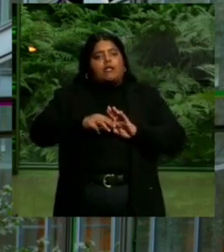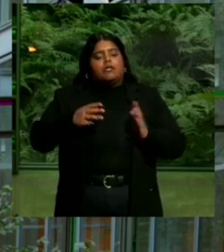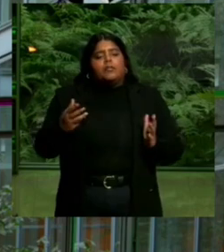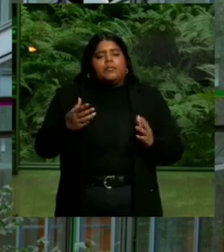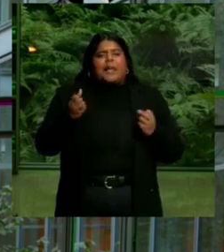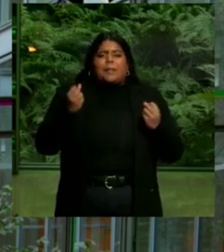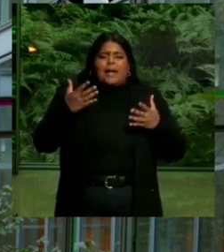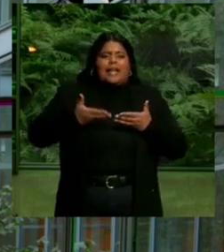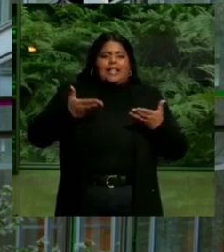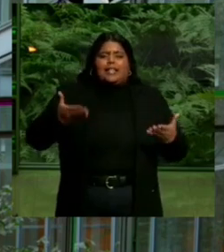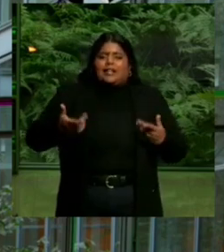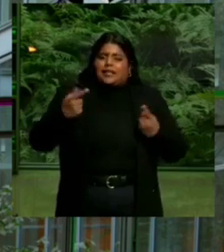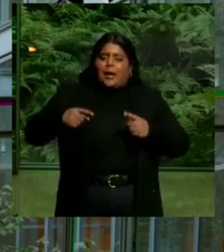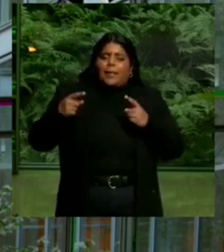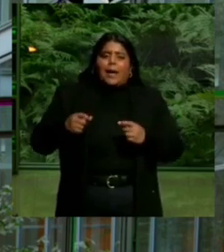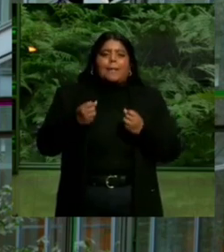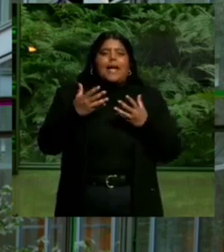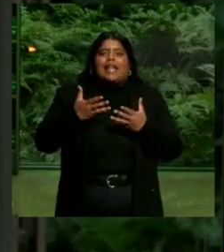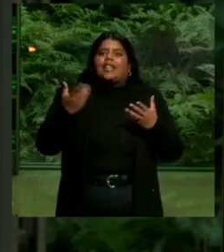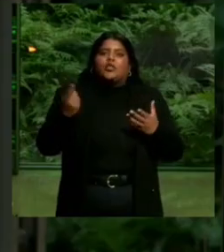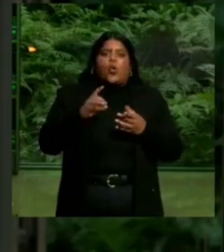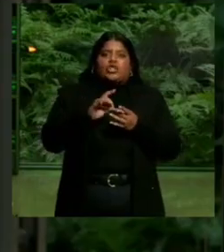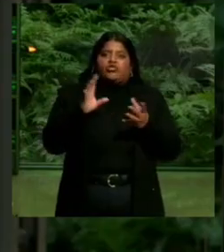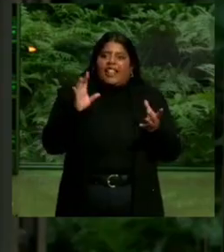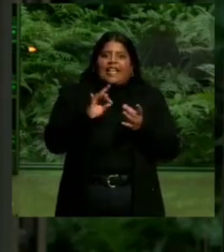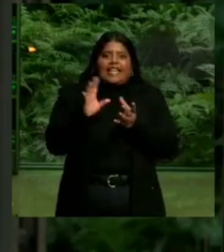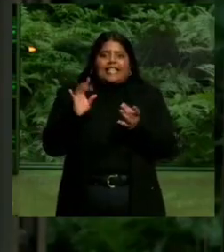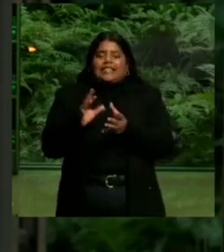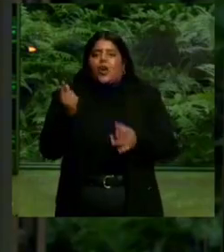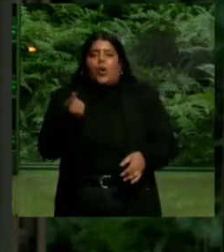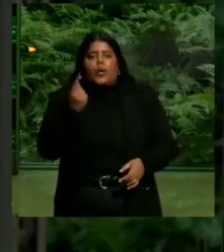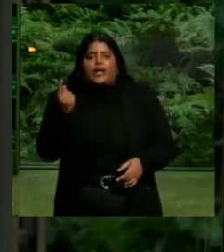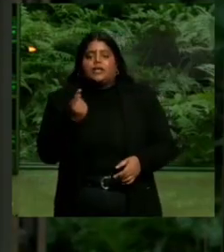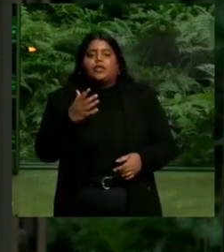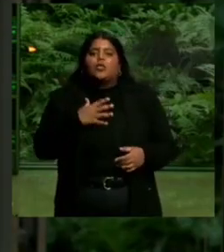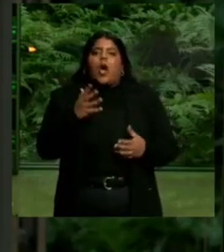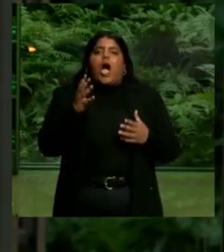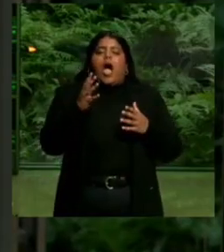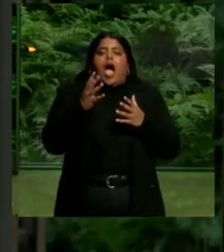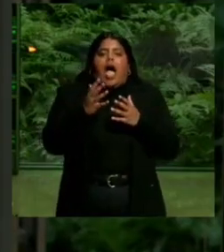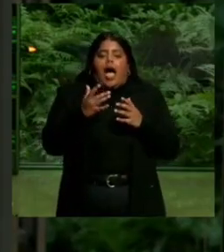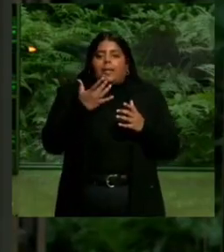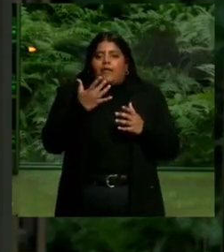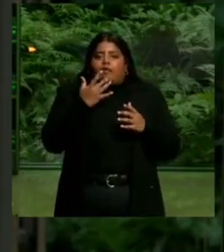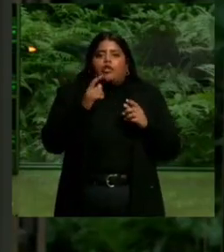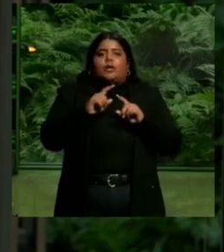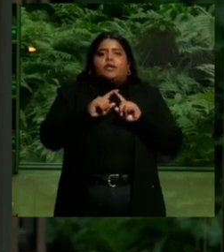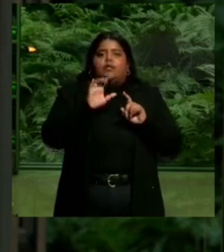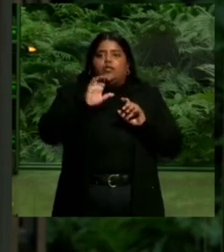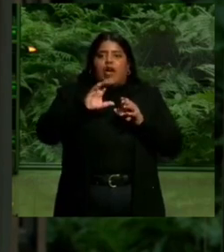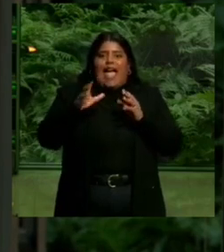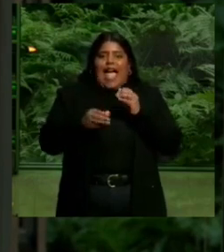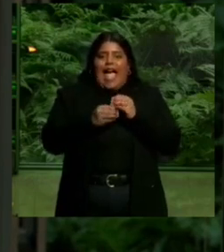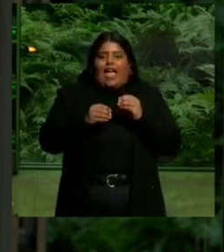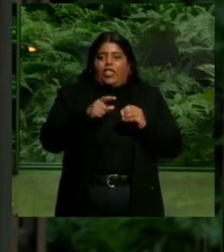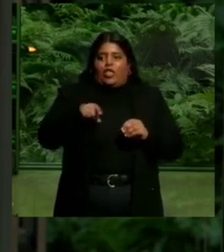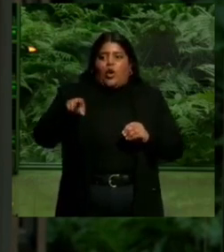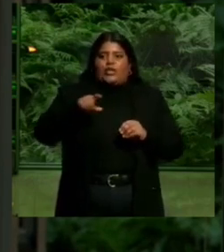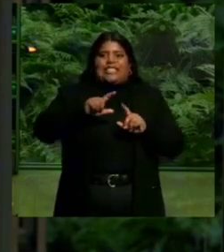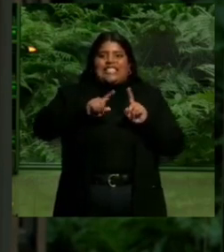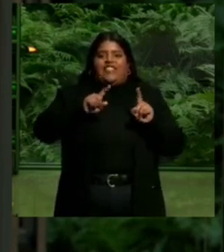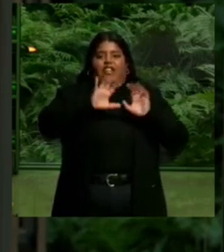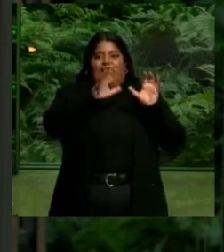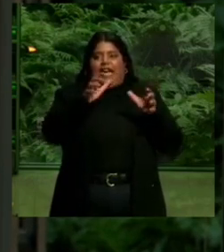and so many different things getting released all the time. I like to put them in quantifiable buckets of exactly what's